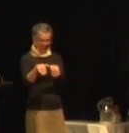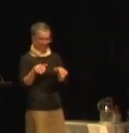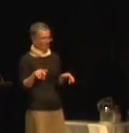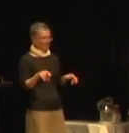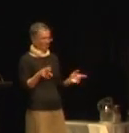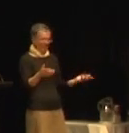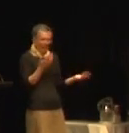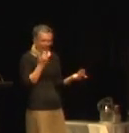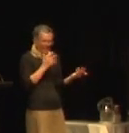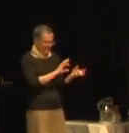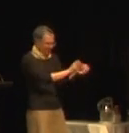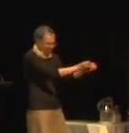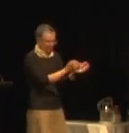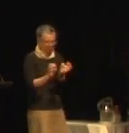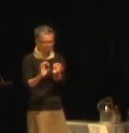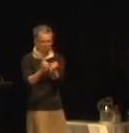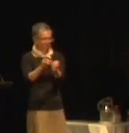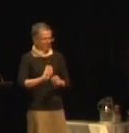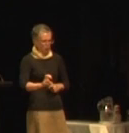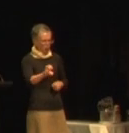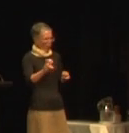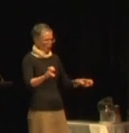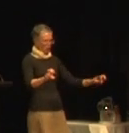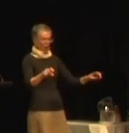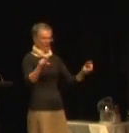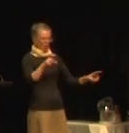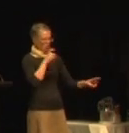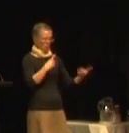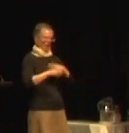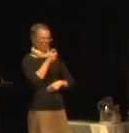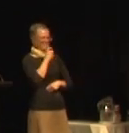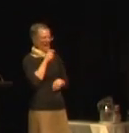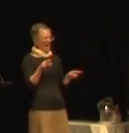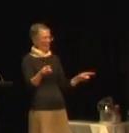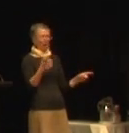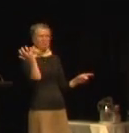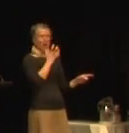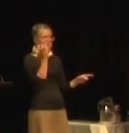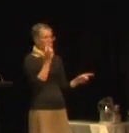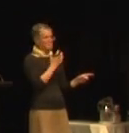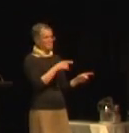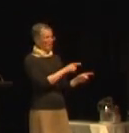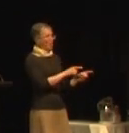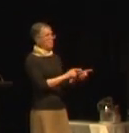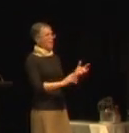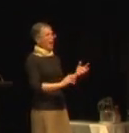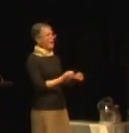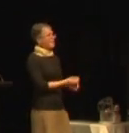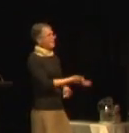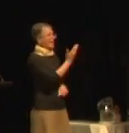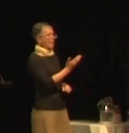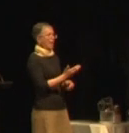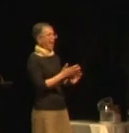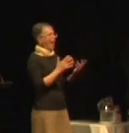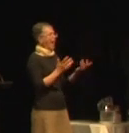tour that you'll take them on. I'm like, oh, okay, yeah. And they were amazing tours, again, with like time travel and ray guns and ways to test different